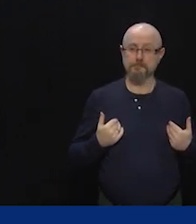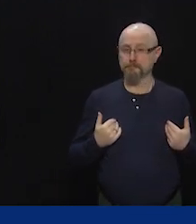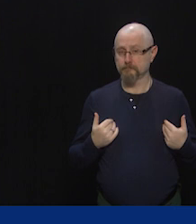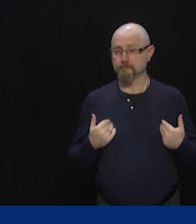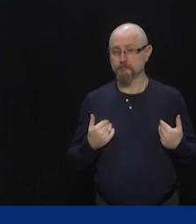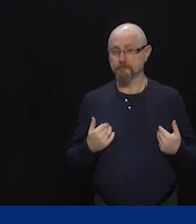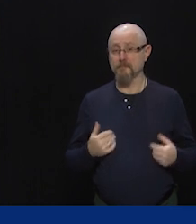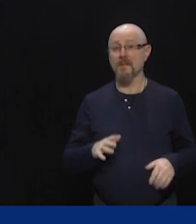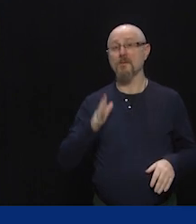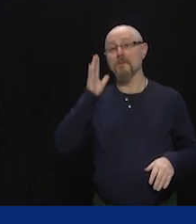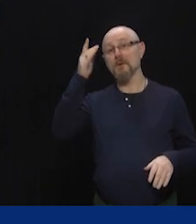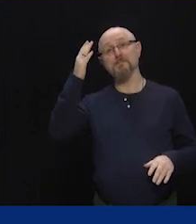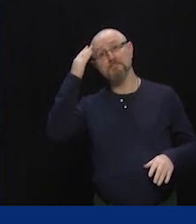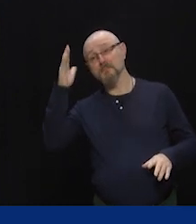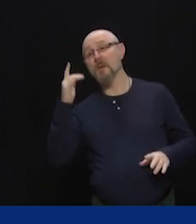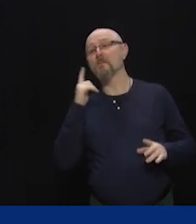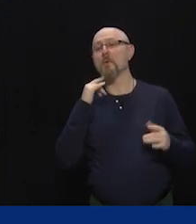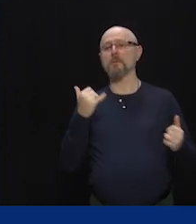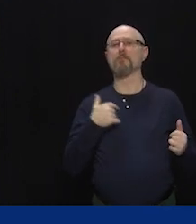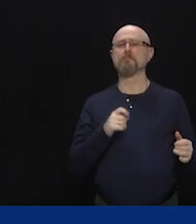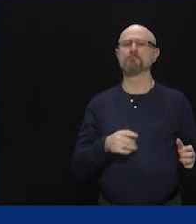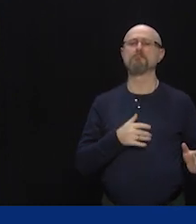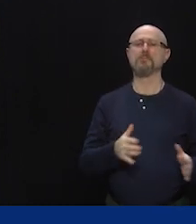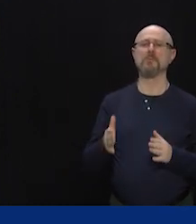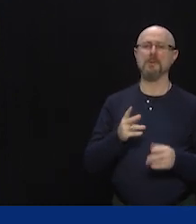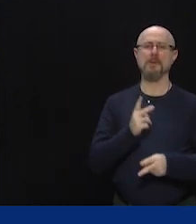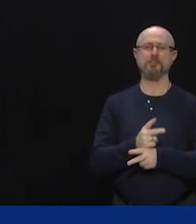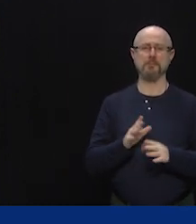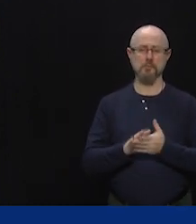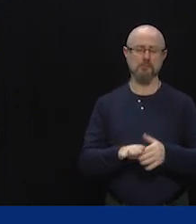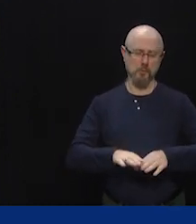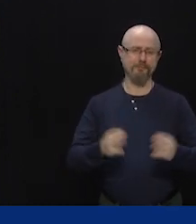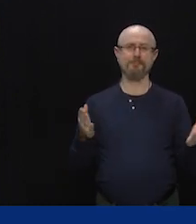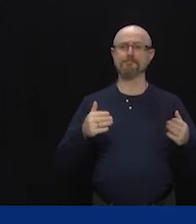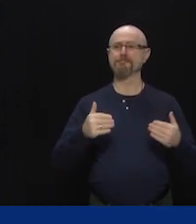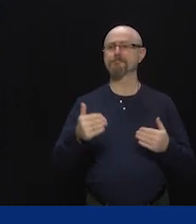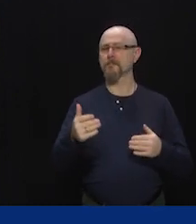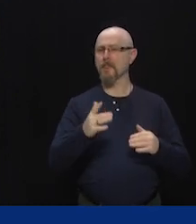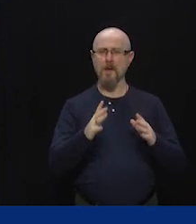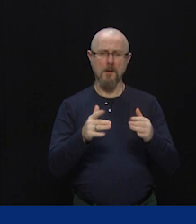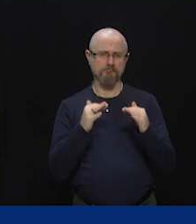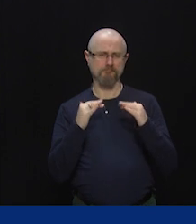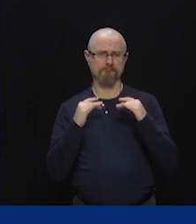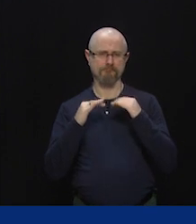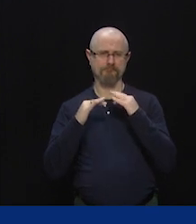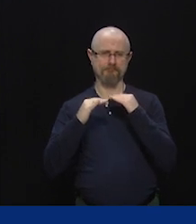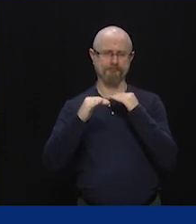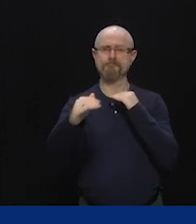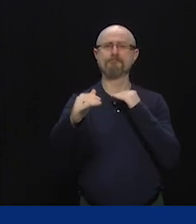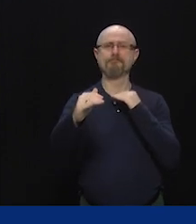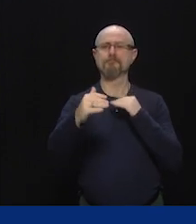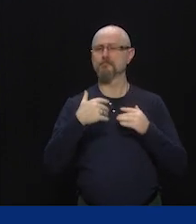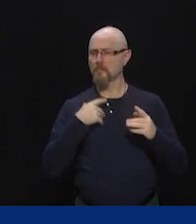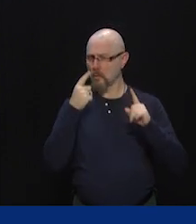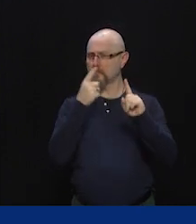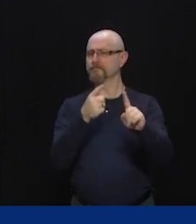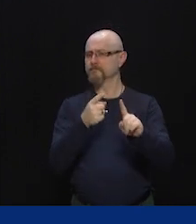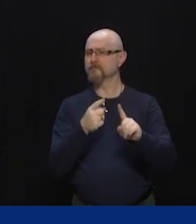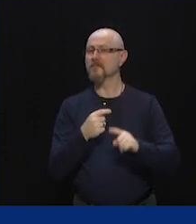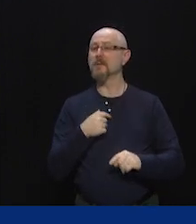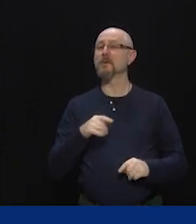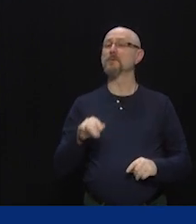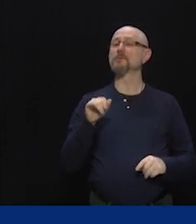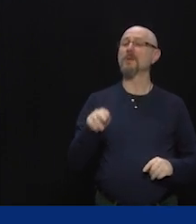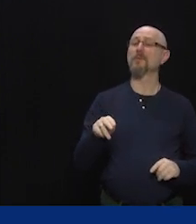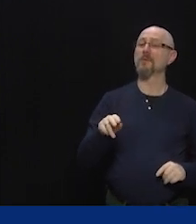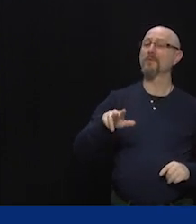right now, that is absolutely where our position is. It's unwavering on this date with respect to looking at a date of January 3rd. We want to get the